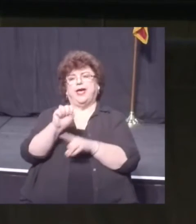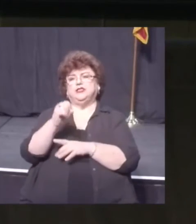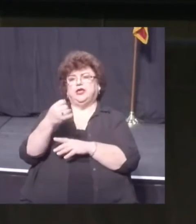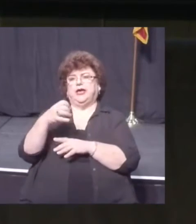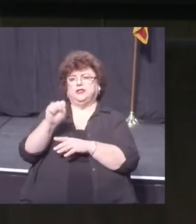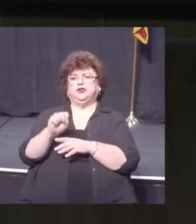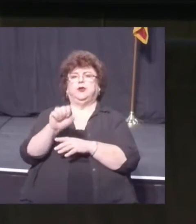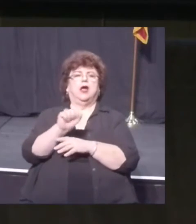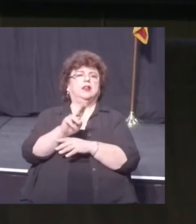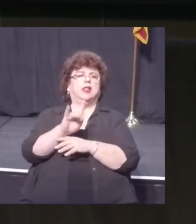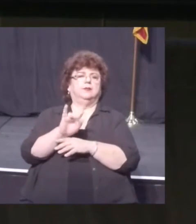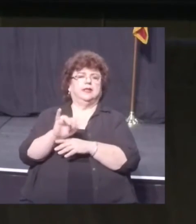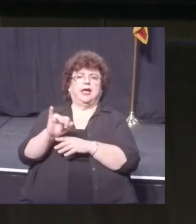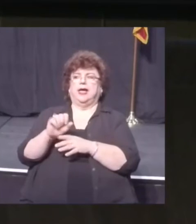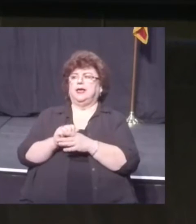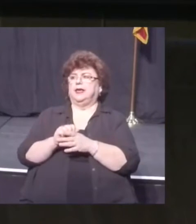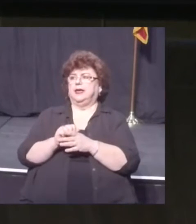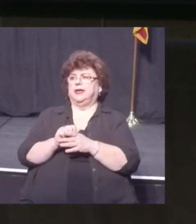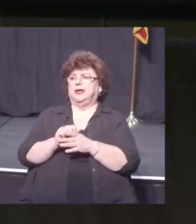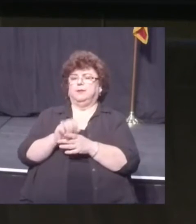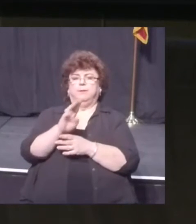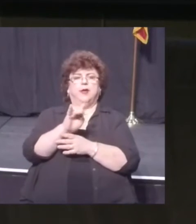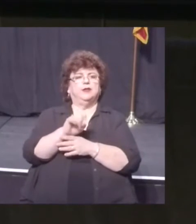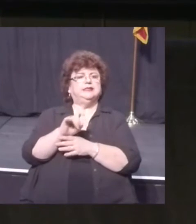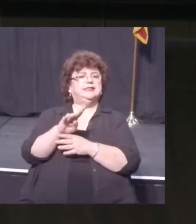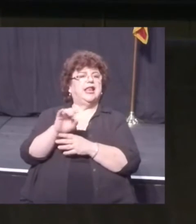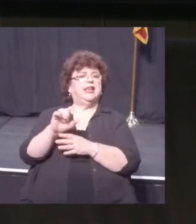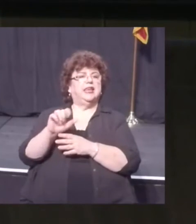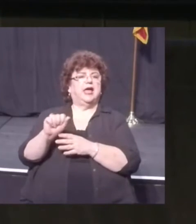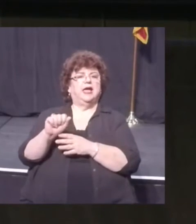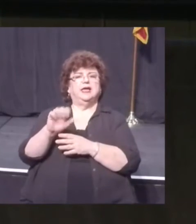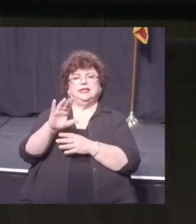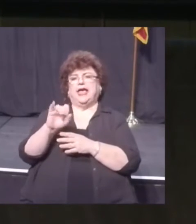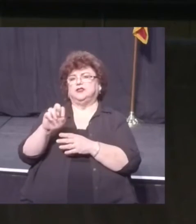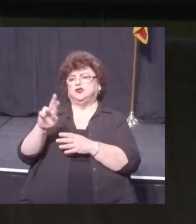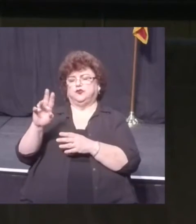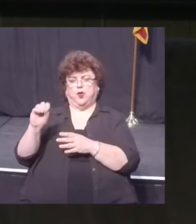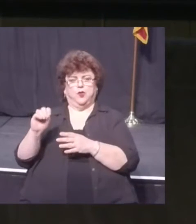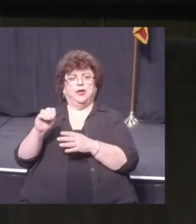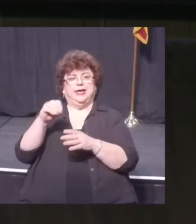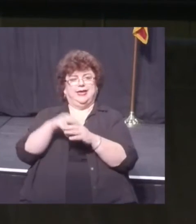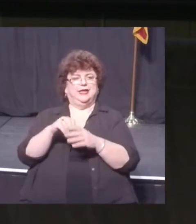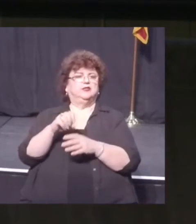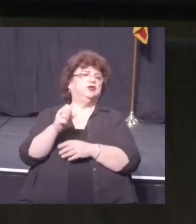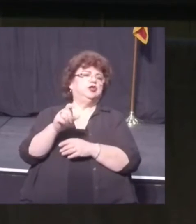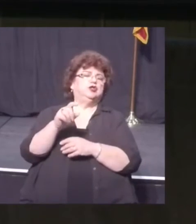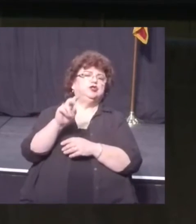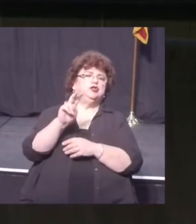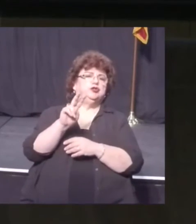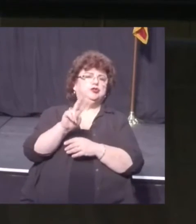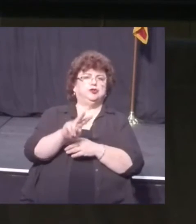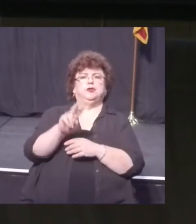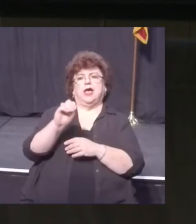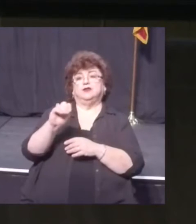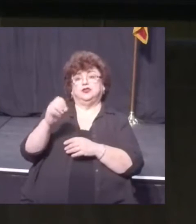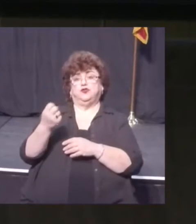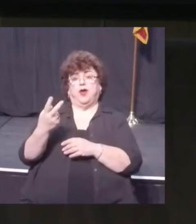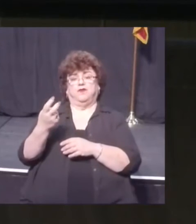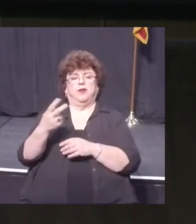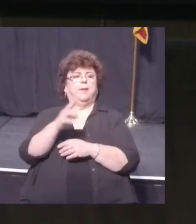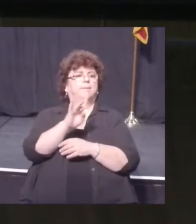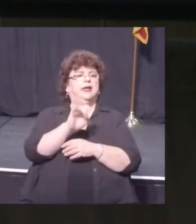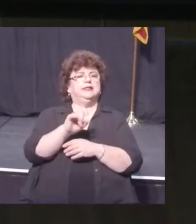SJSU alumna Maricela Castro. In 2012, Maricela and fellow